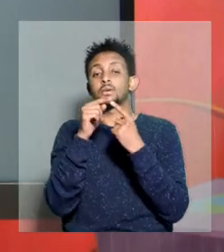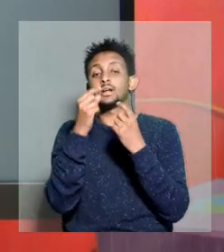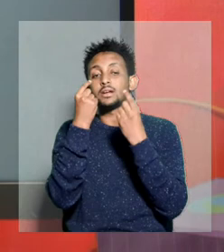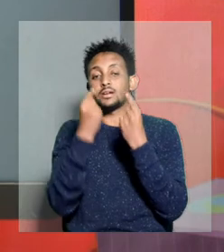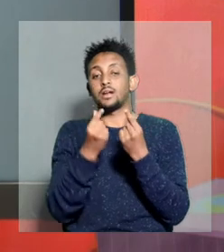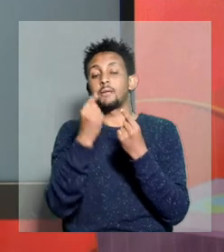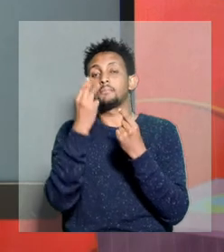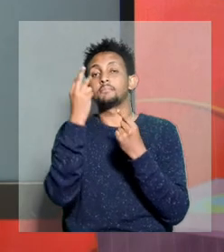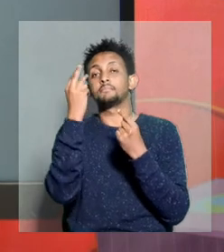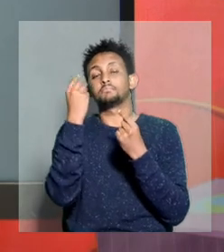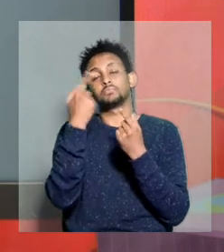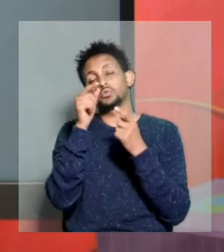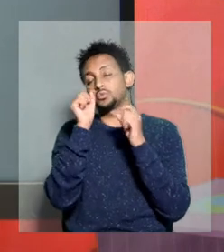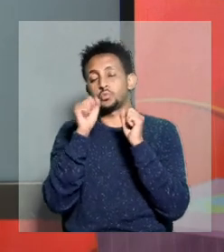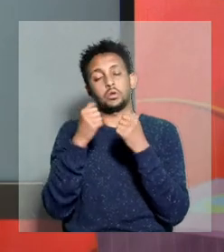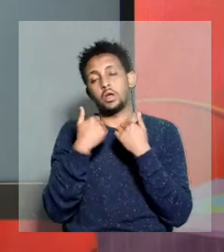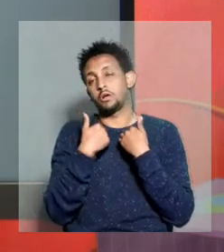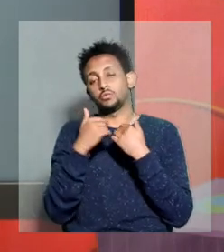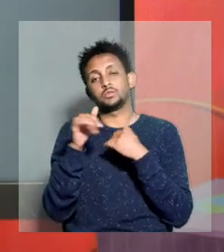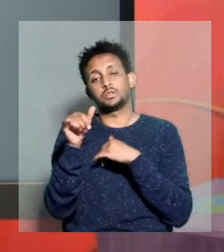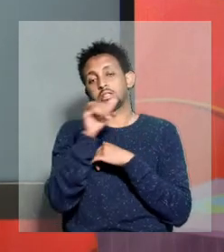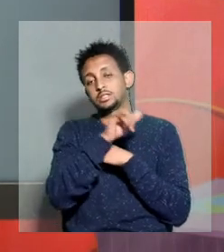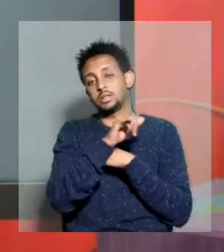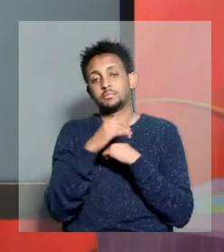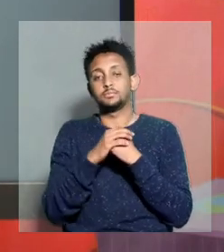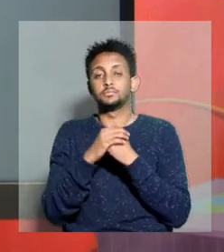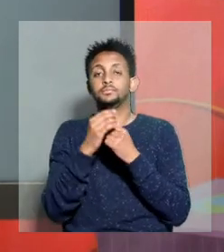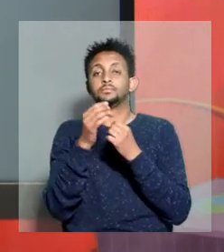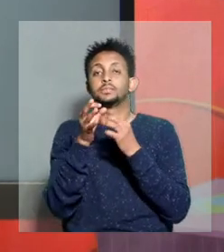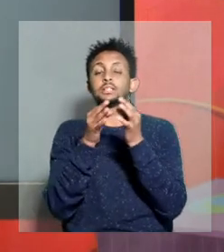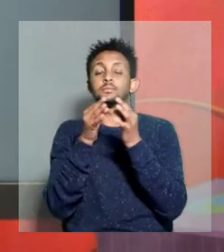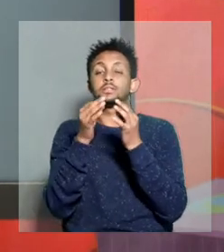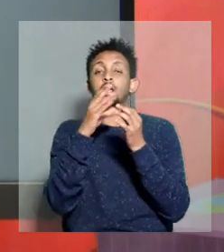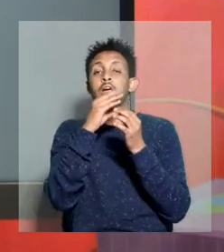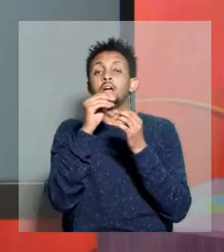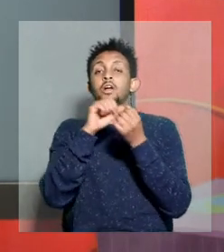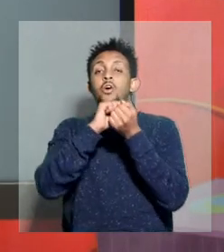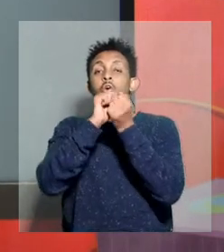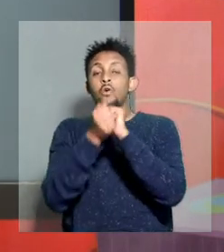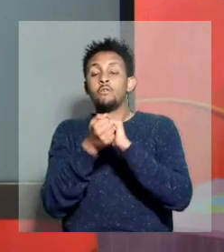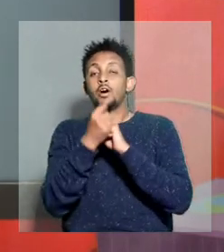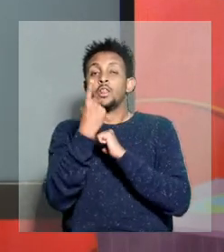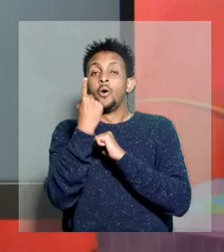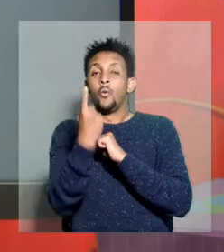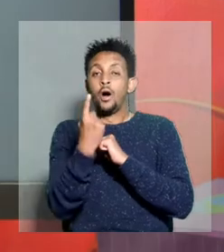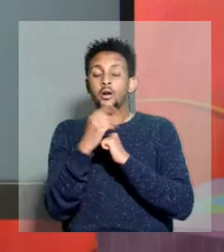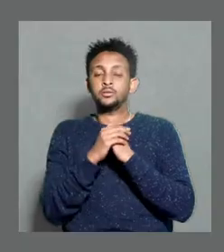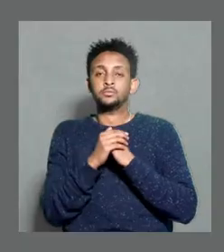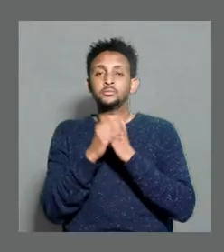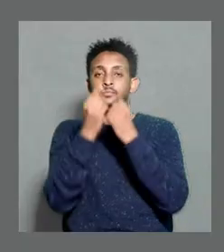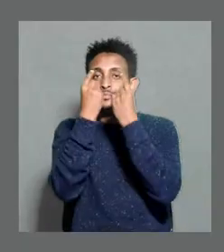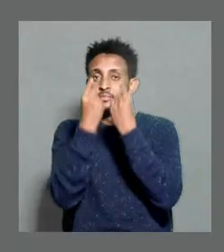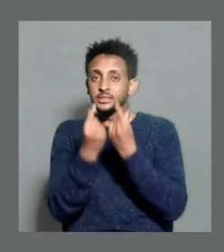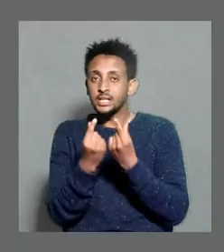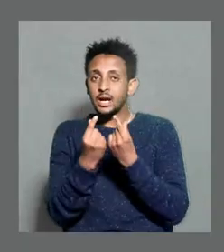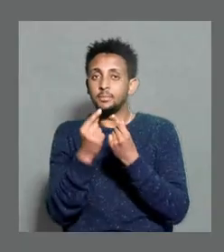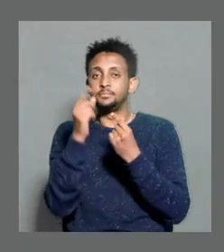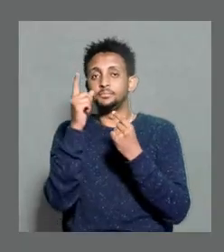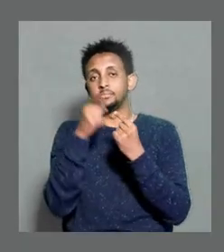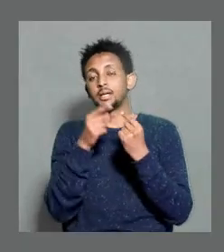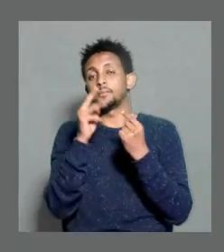gram meter cube. You should have to have the same expression. And to convert that, 1 gram